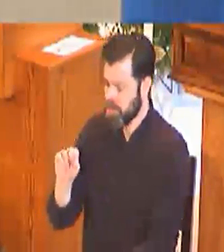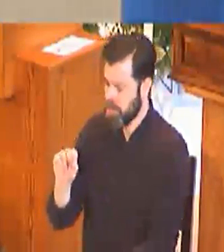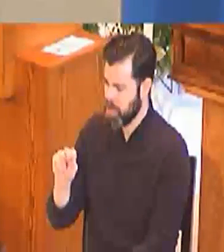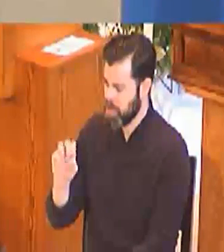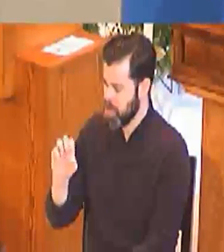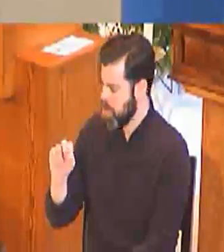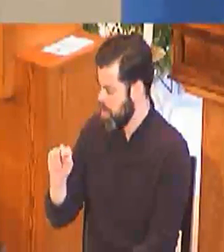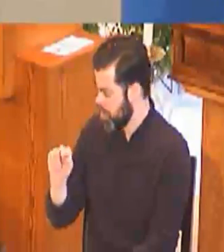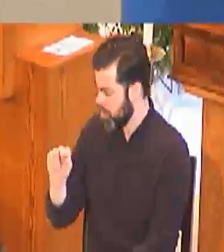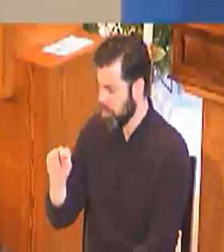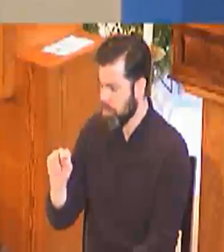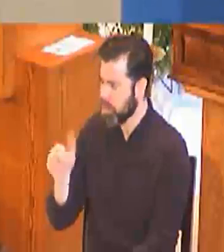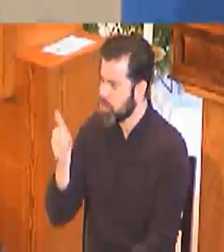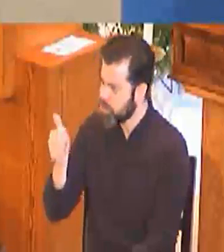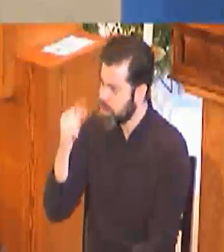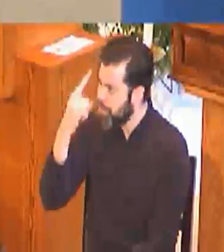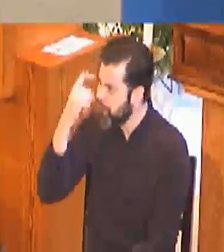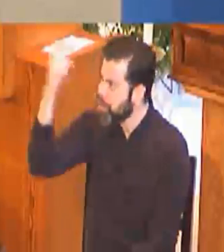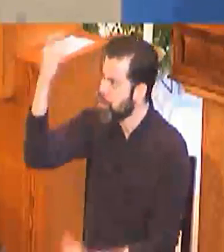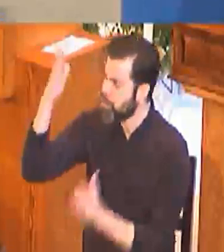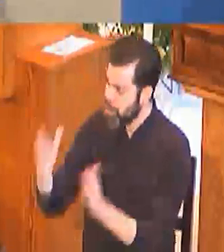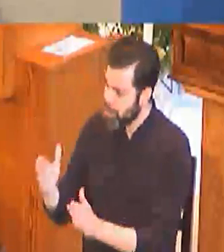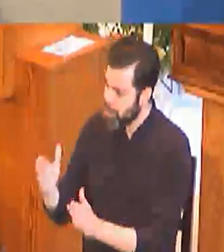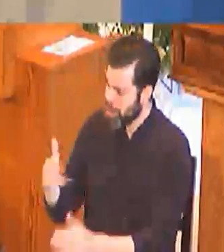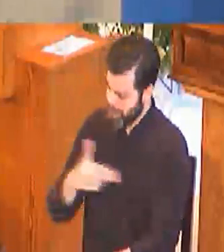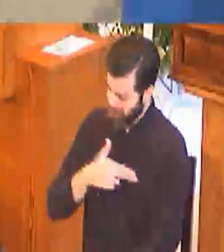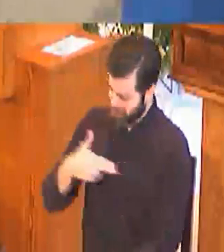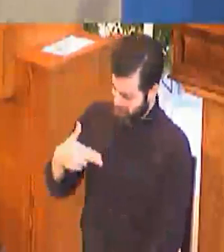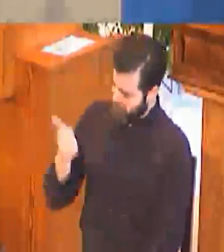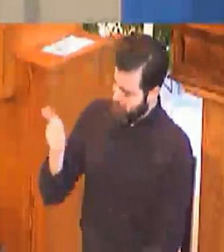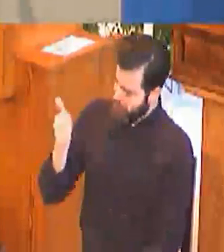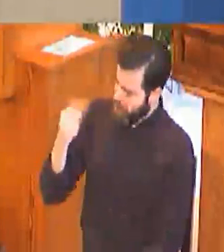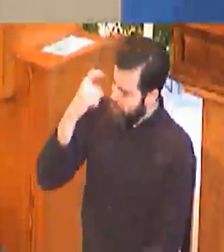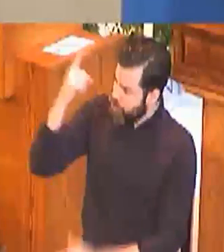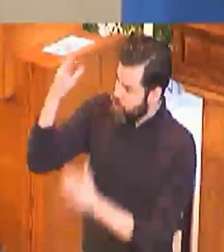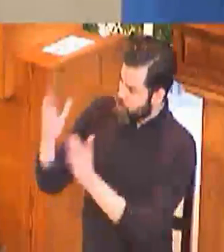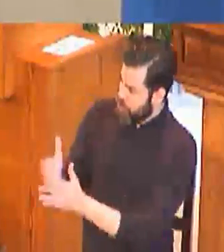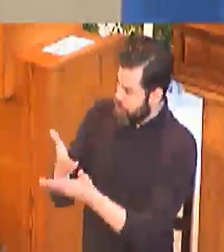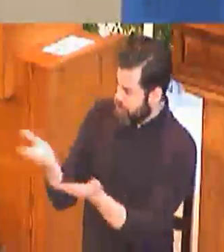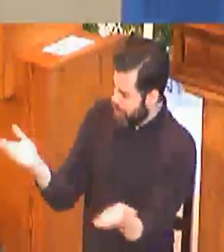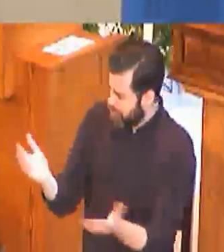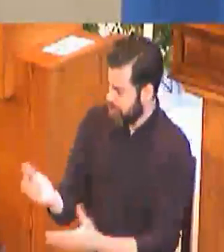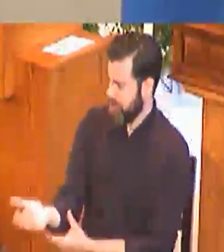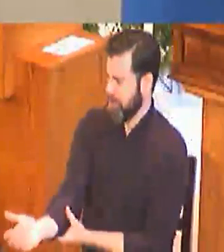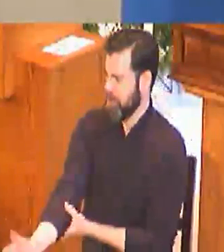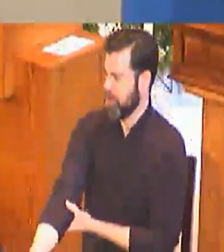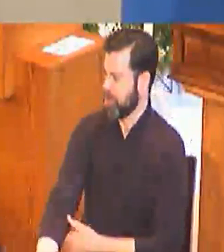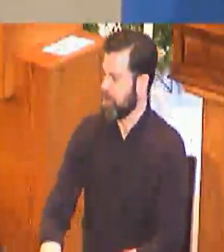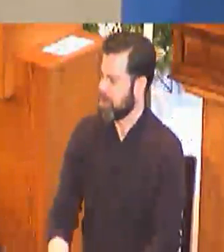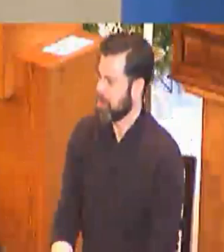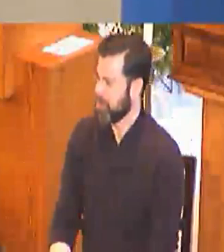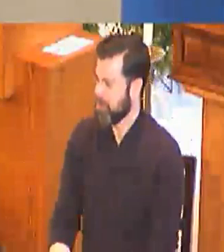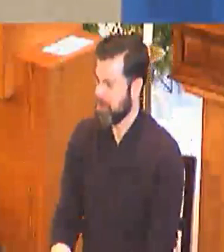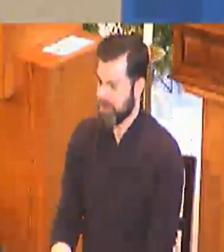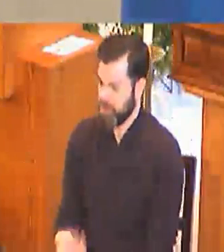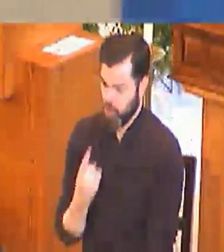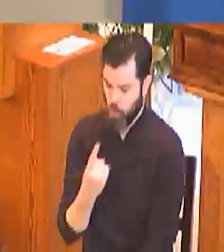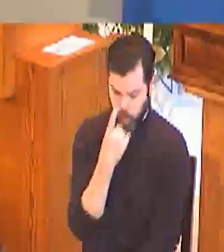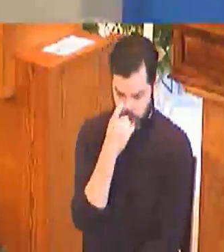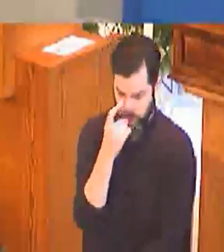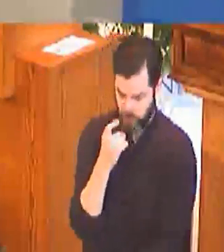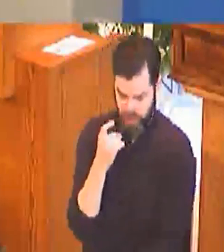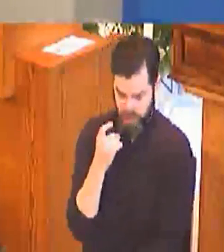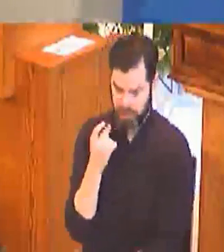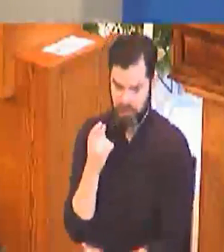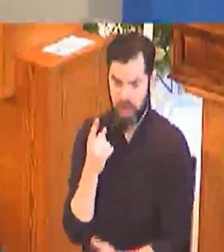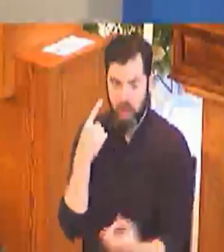You don't have to achieve one dream and that's it. You're done. It's all over. It just isn't the way it works. You know, in that movie